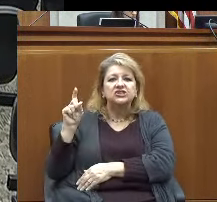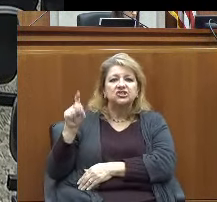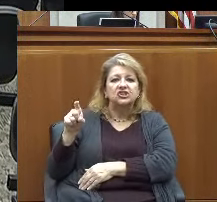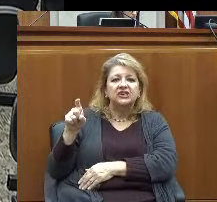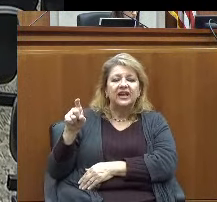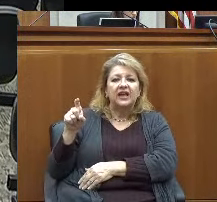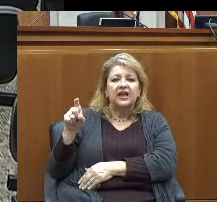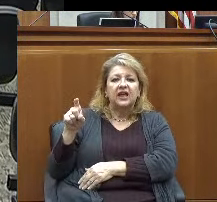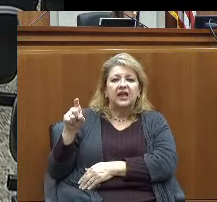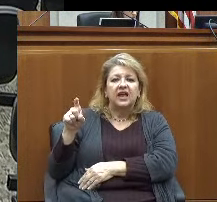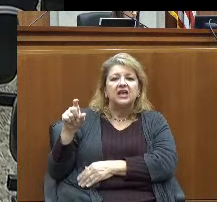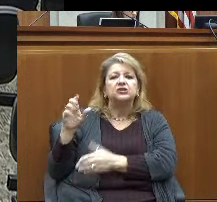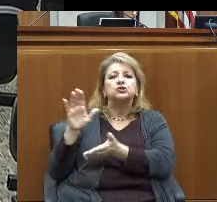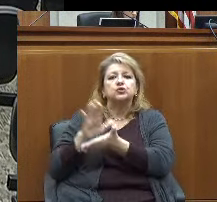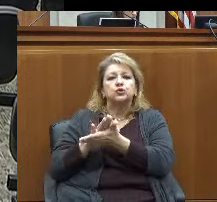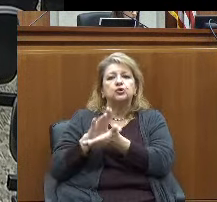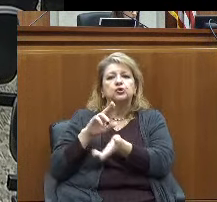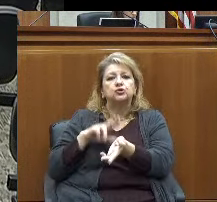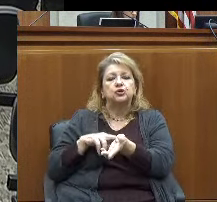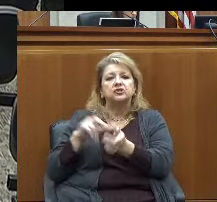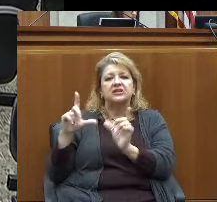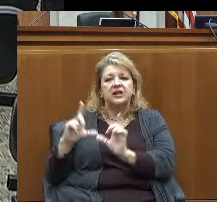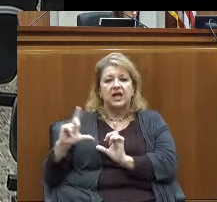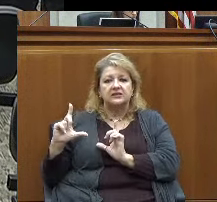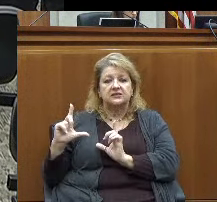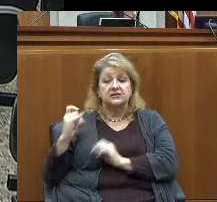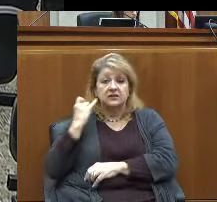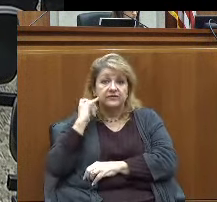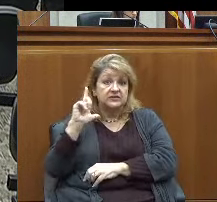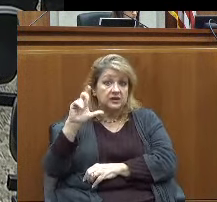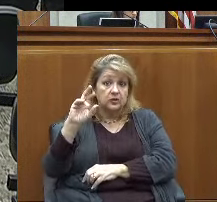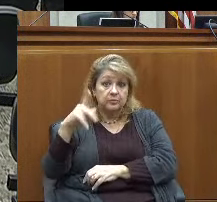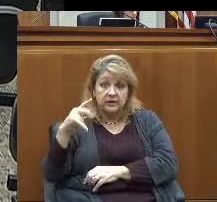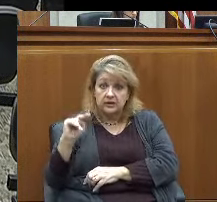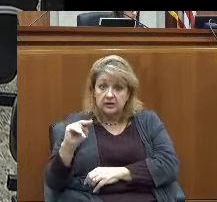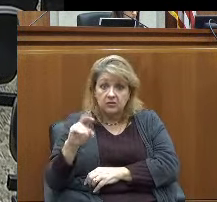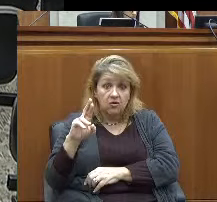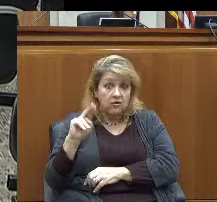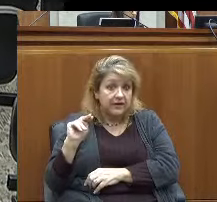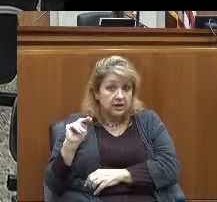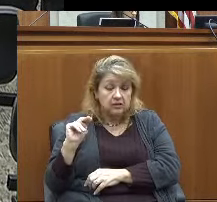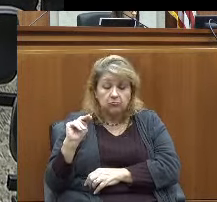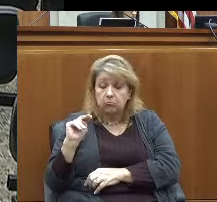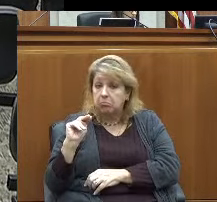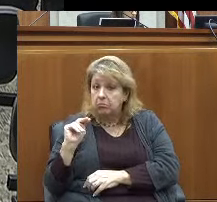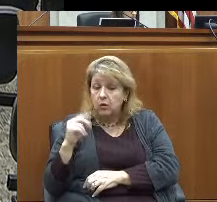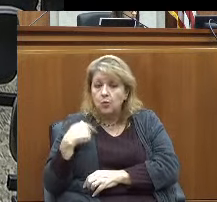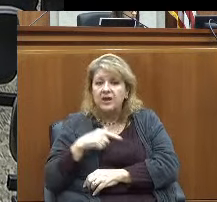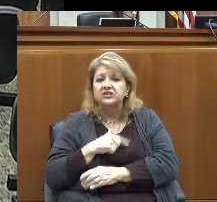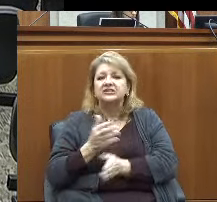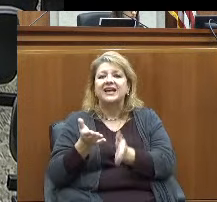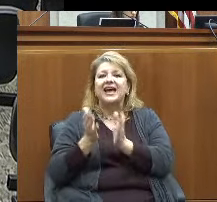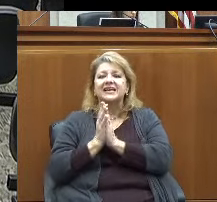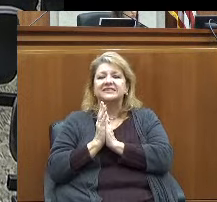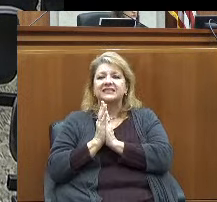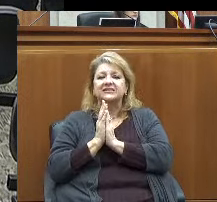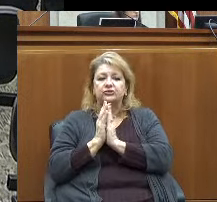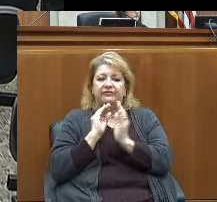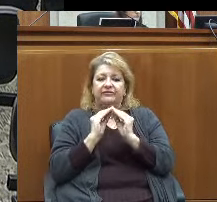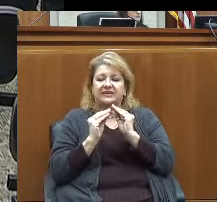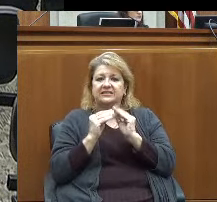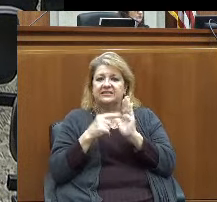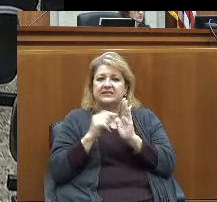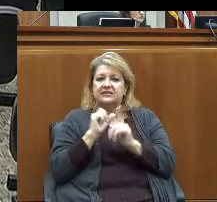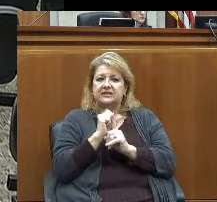a school nurse license, whether that be an LPN or an RN. We are asking to remedy a